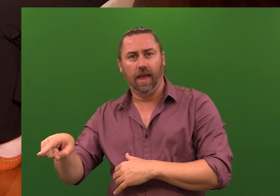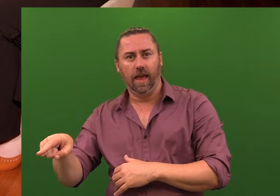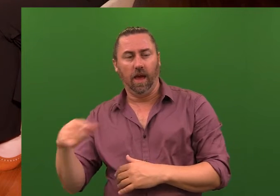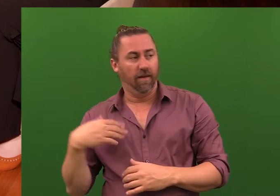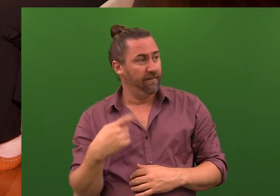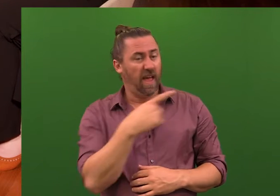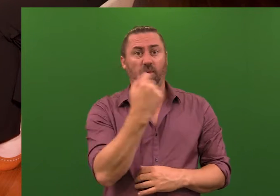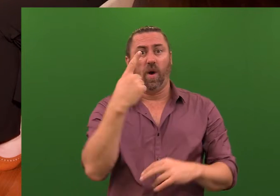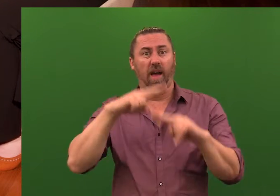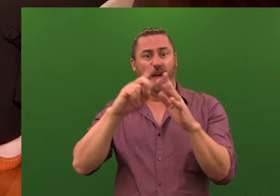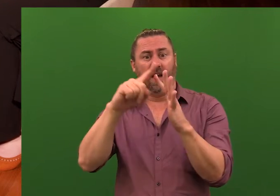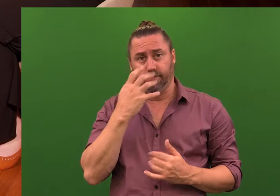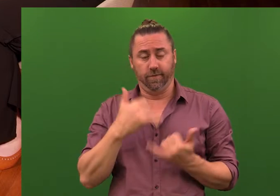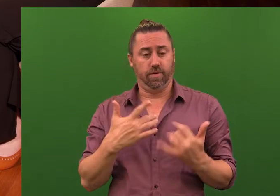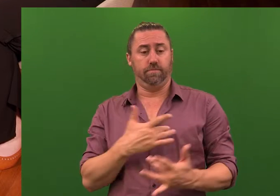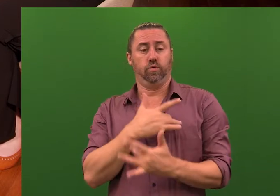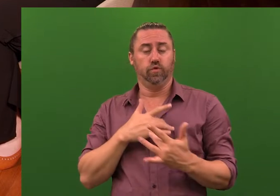But yeah, that